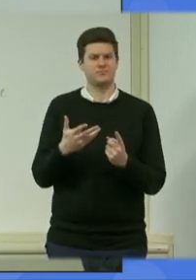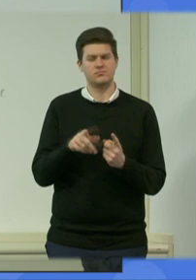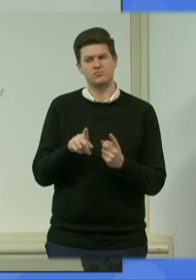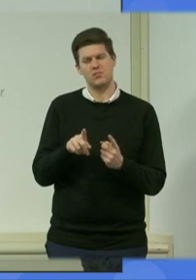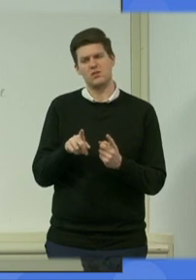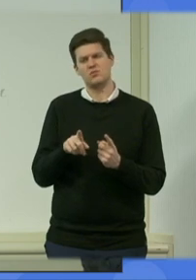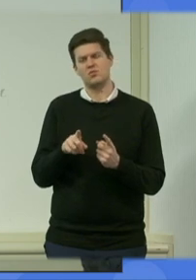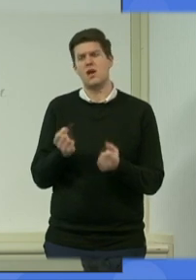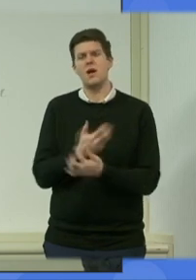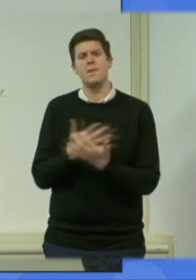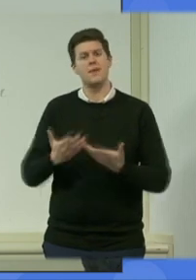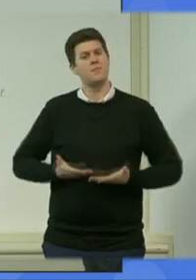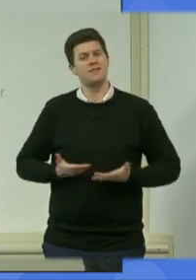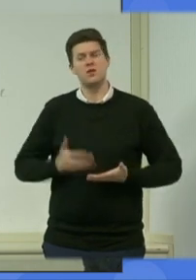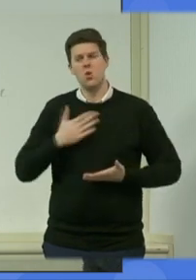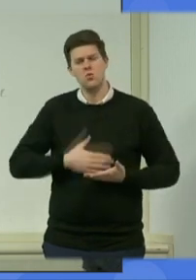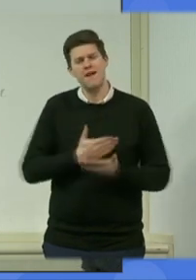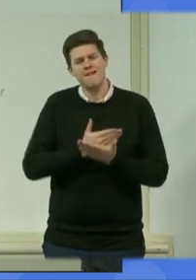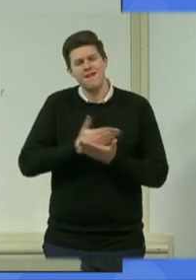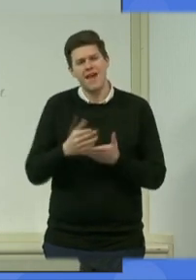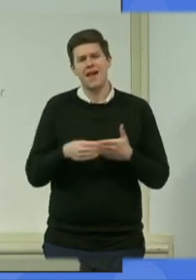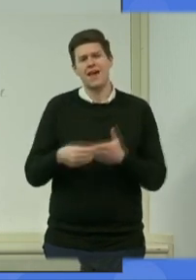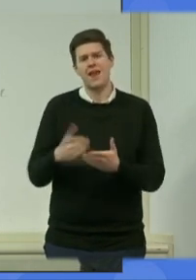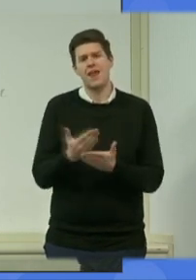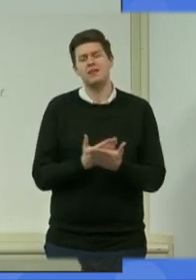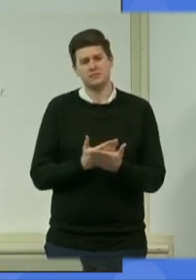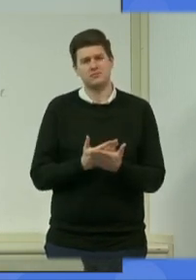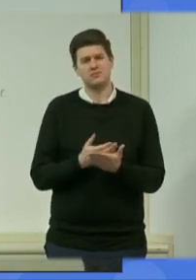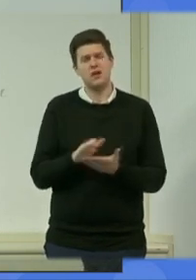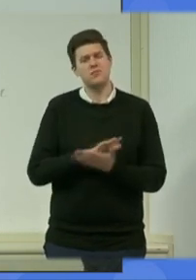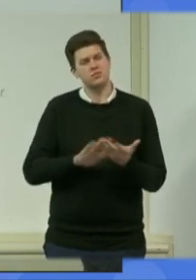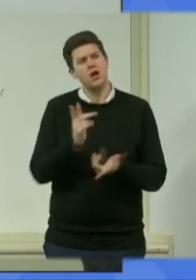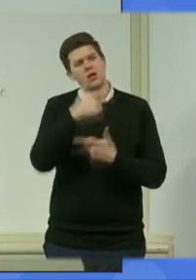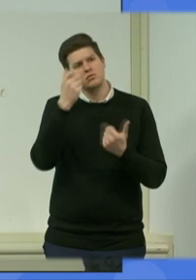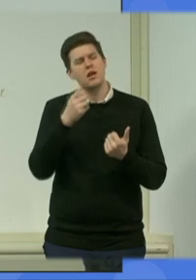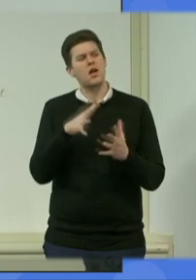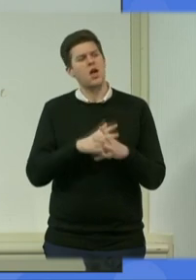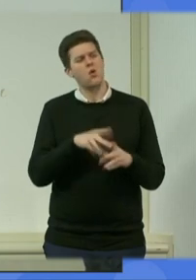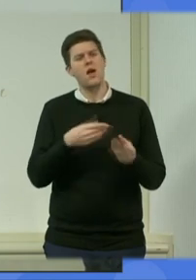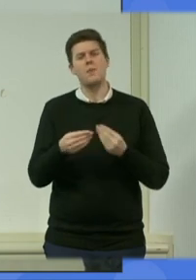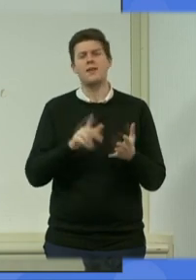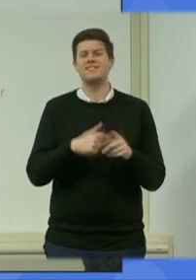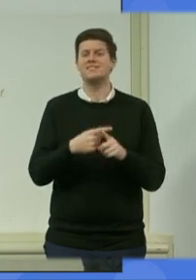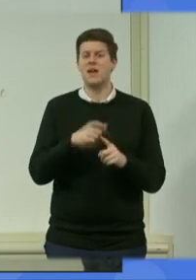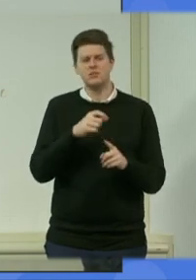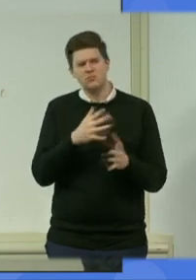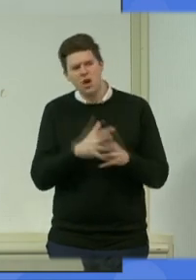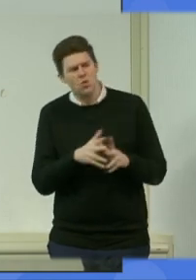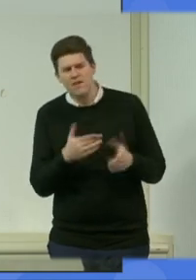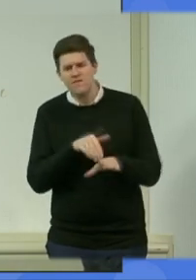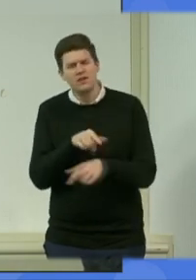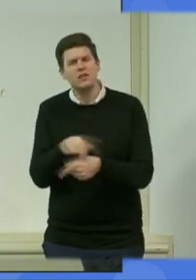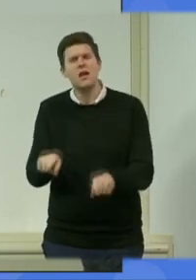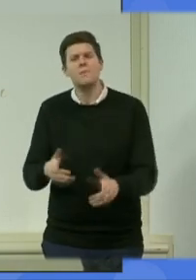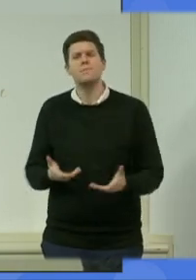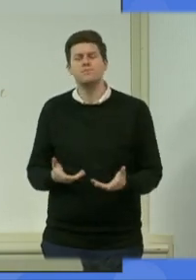particularly are looking for clarity and a little bit of coordination. What we find very hard is when we get multiple taxes or multiple policies that actually require